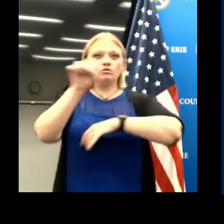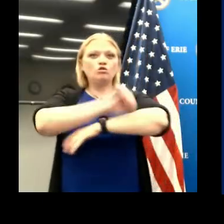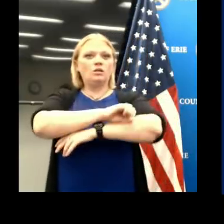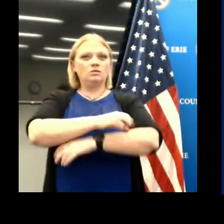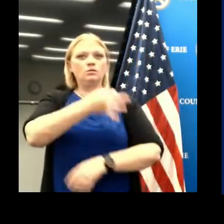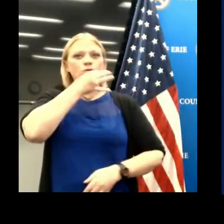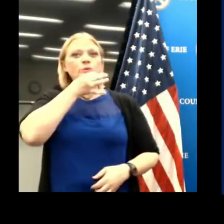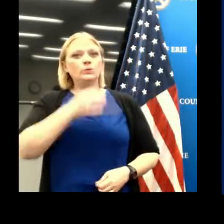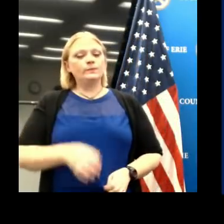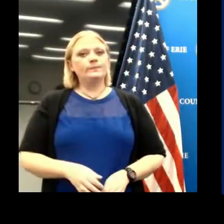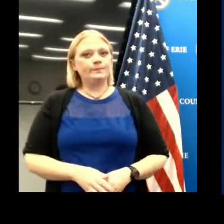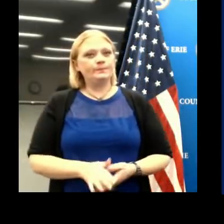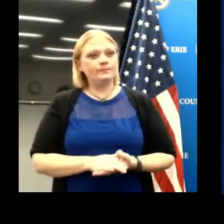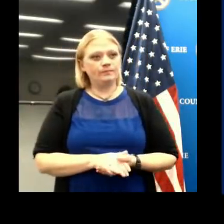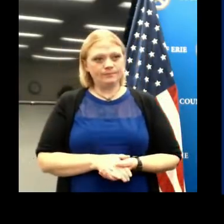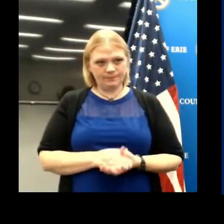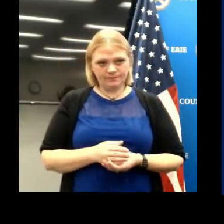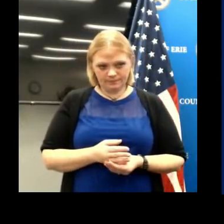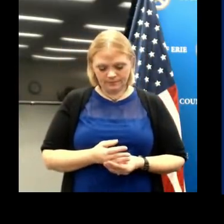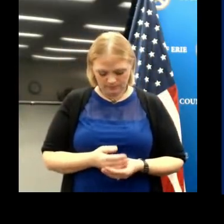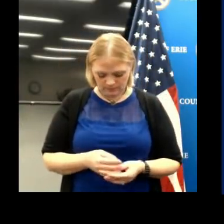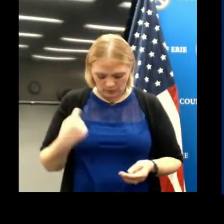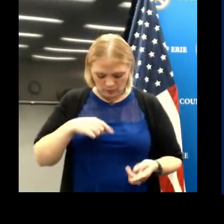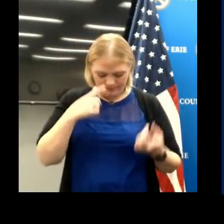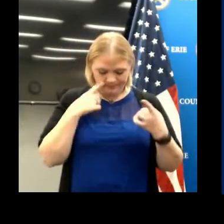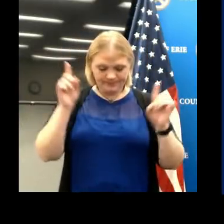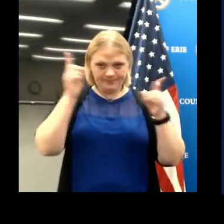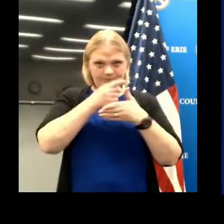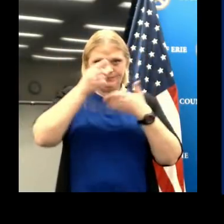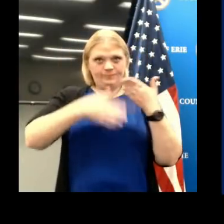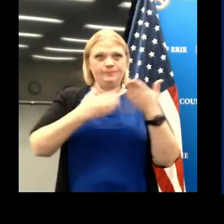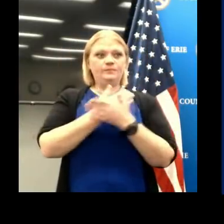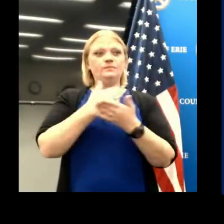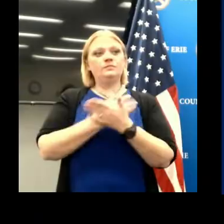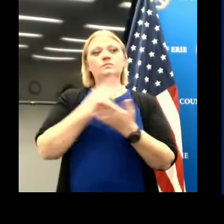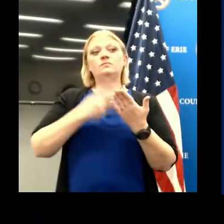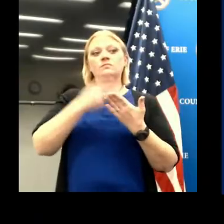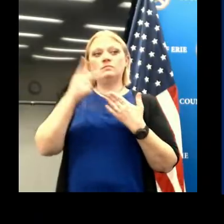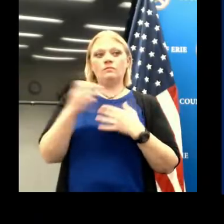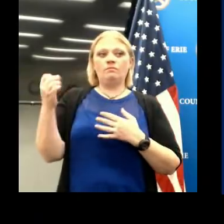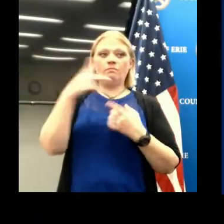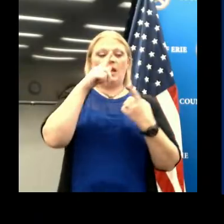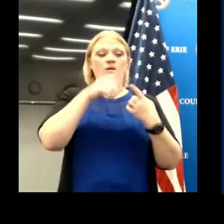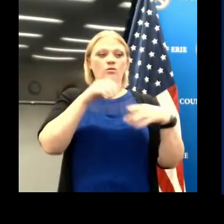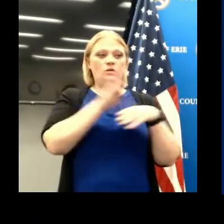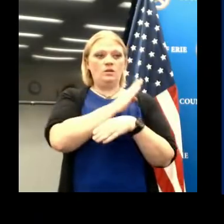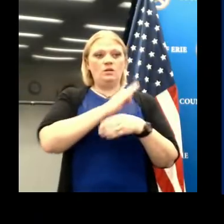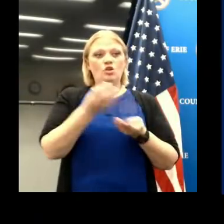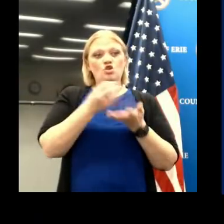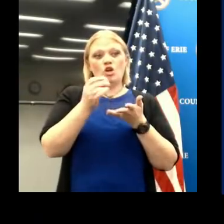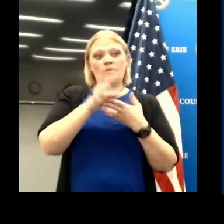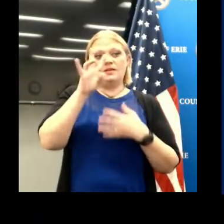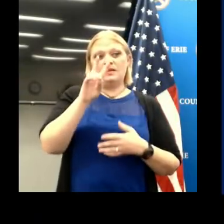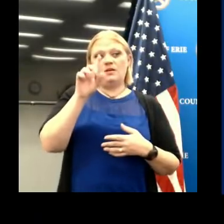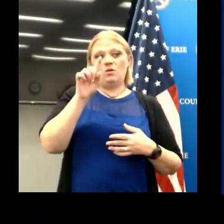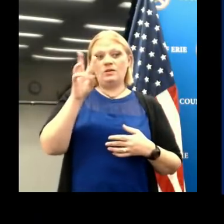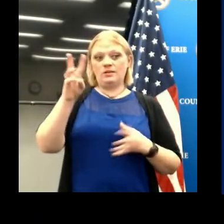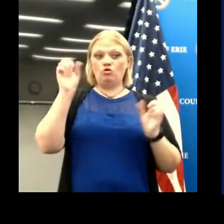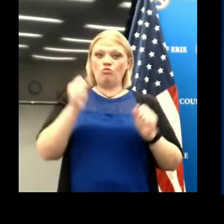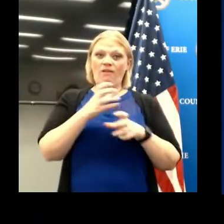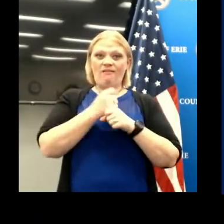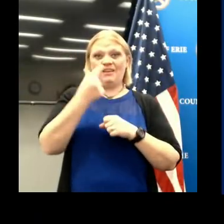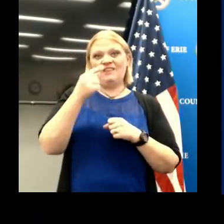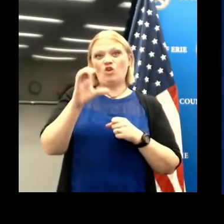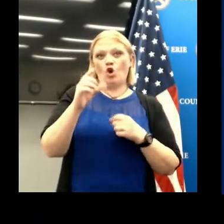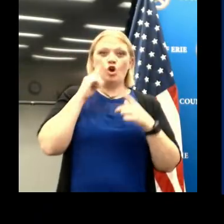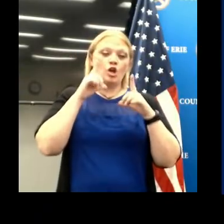coming forth. We did announce this weekend a new program, the Back to Business Shop 716 program, where you can get gift cards. You can